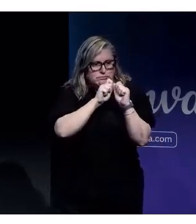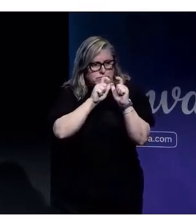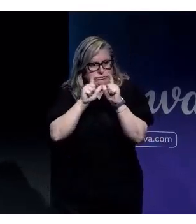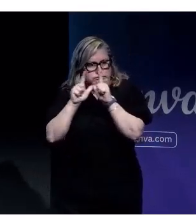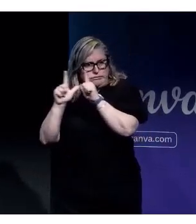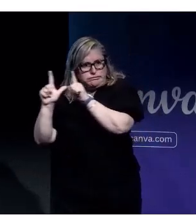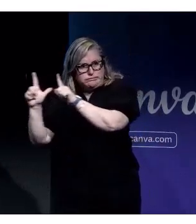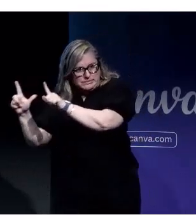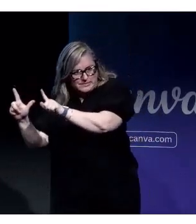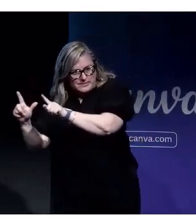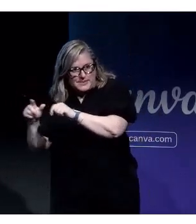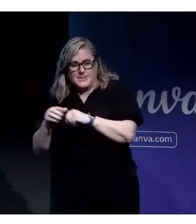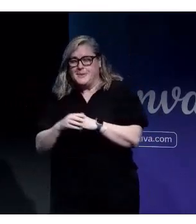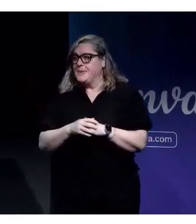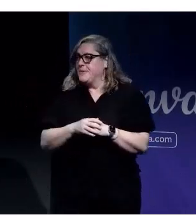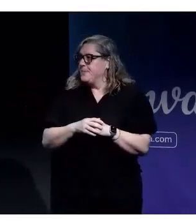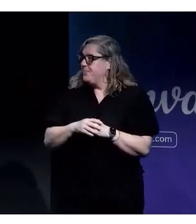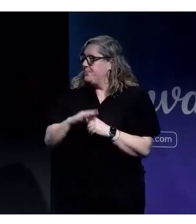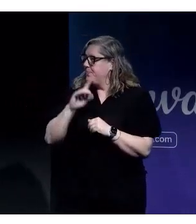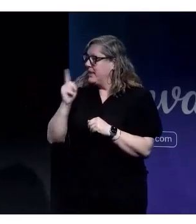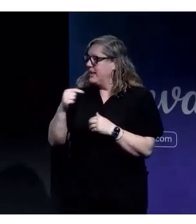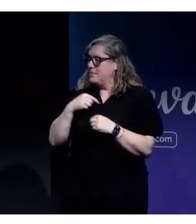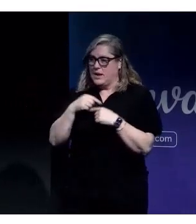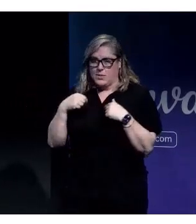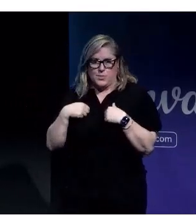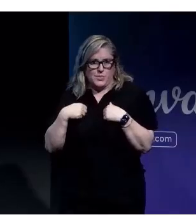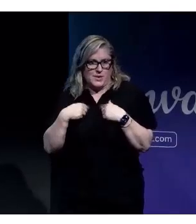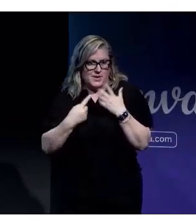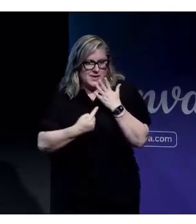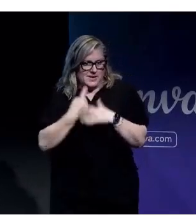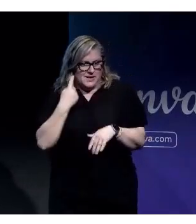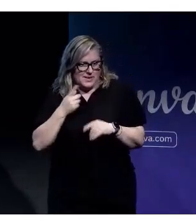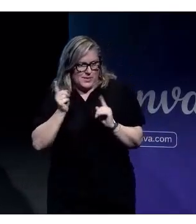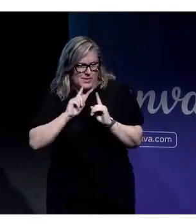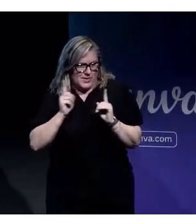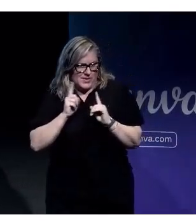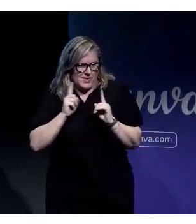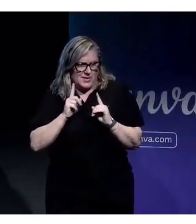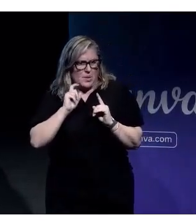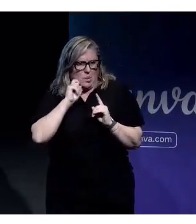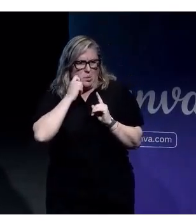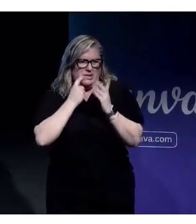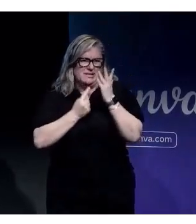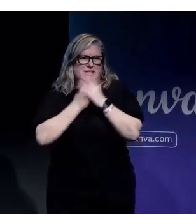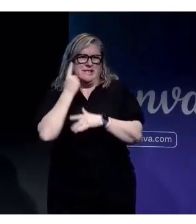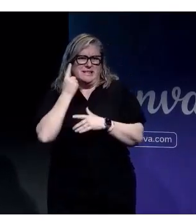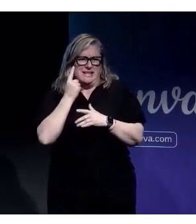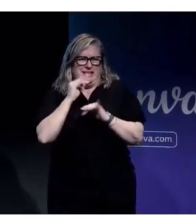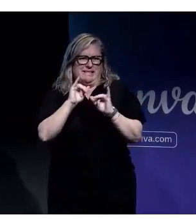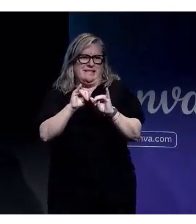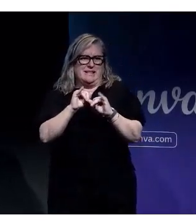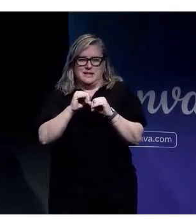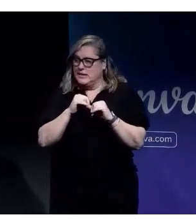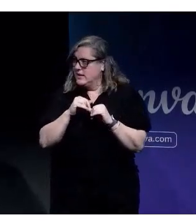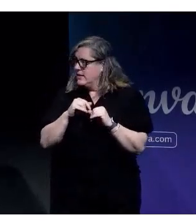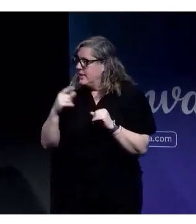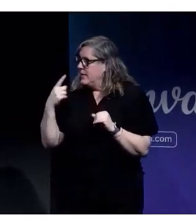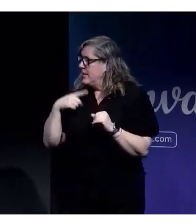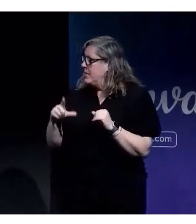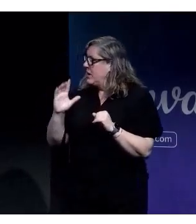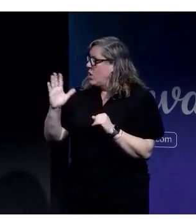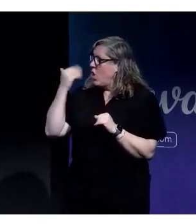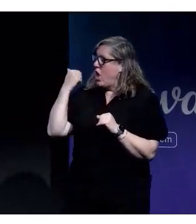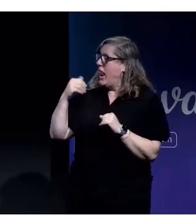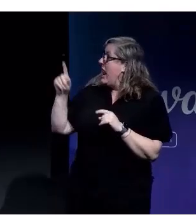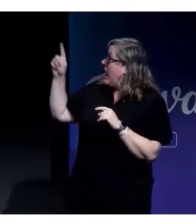left to right. But we are getting to the point where we're about to get crunched, because in our last shot